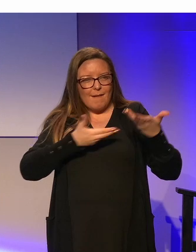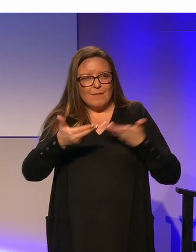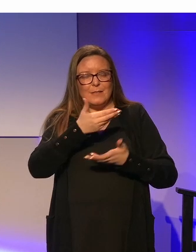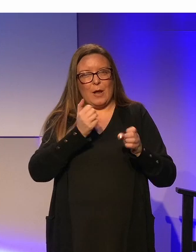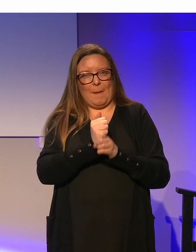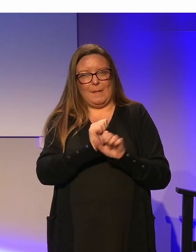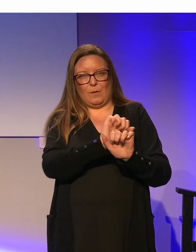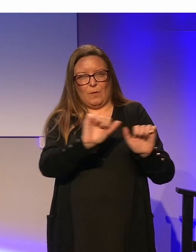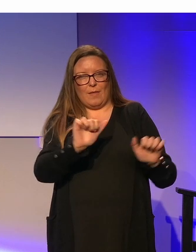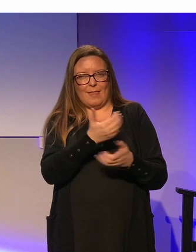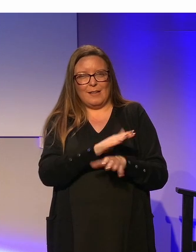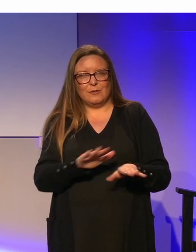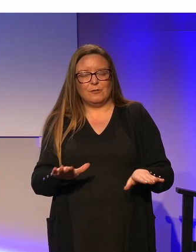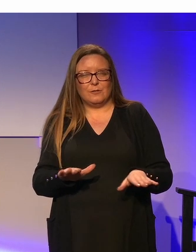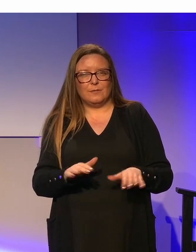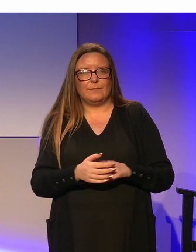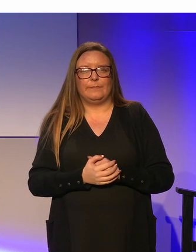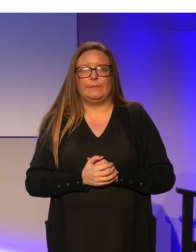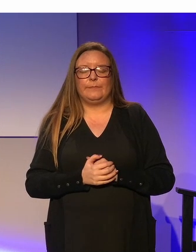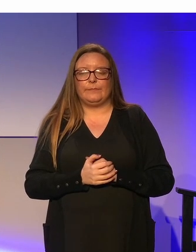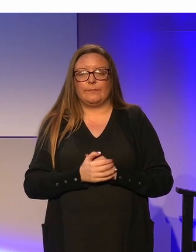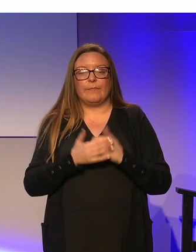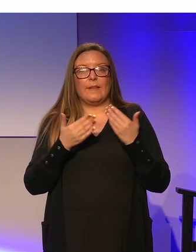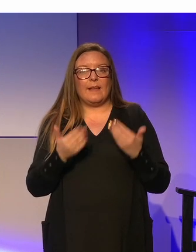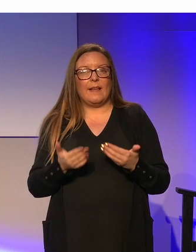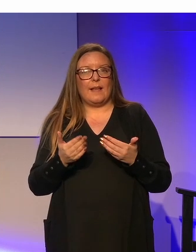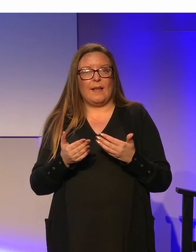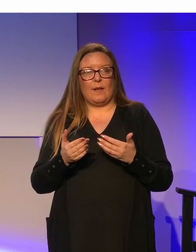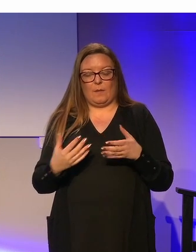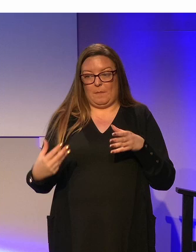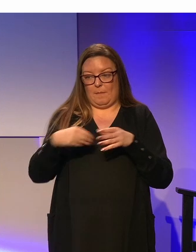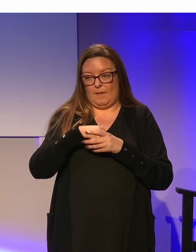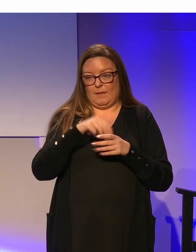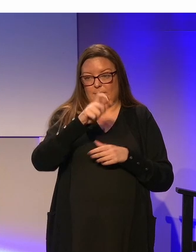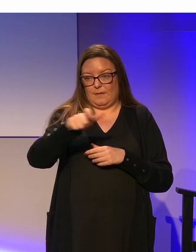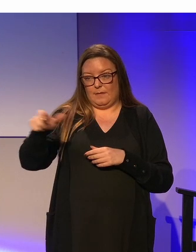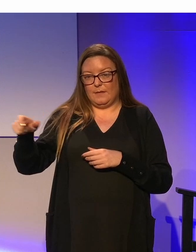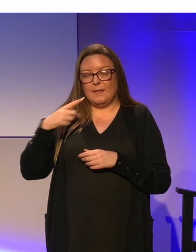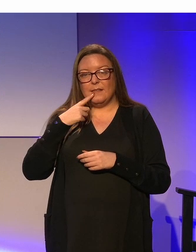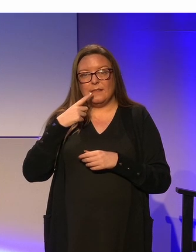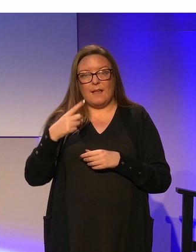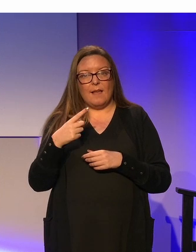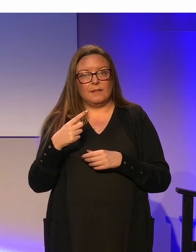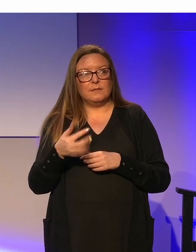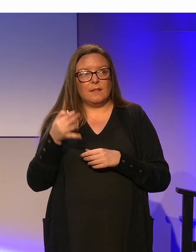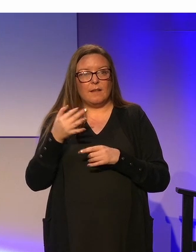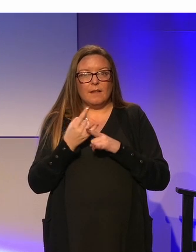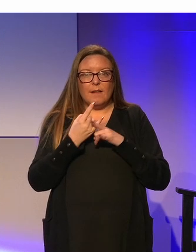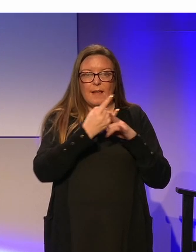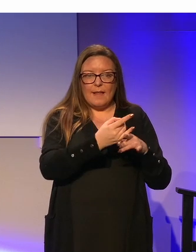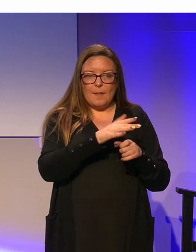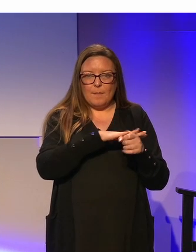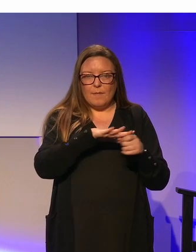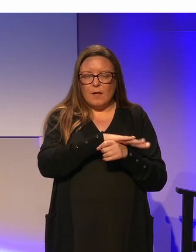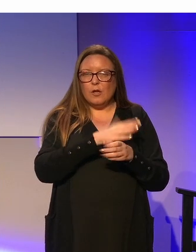their child. Now, participants also suggest, when they were trying to be helpful, some ways that